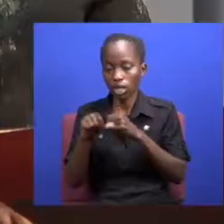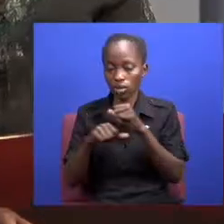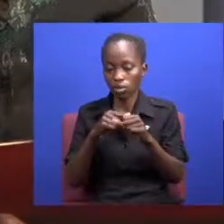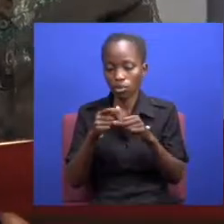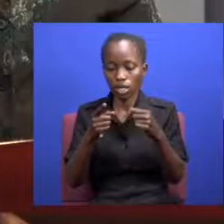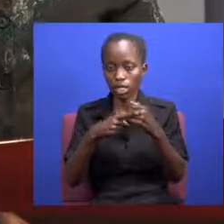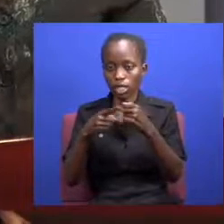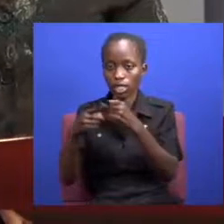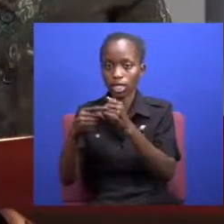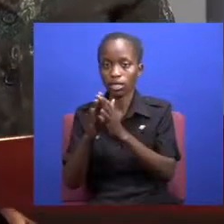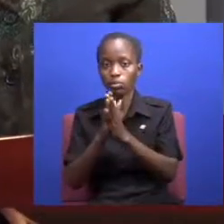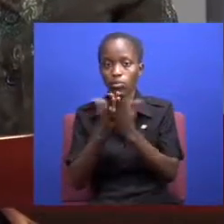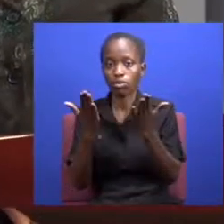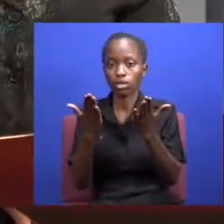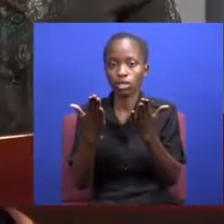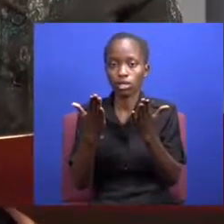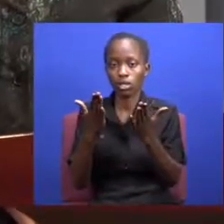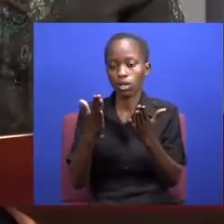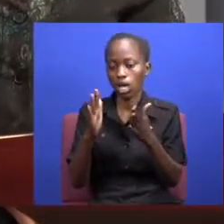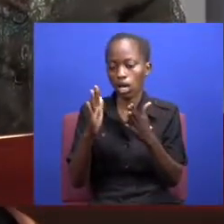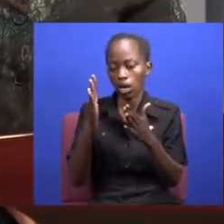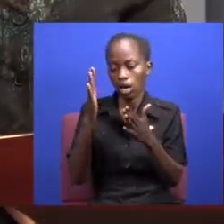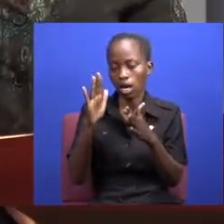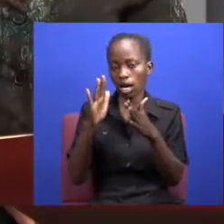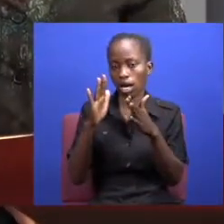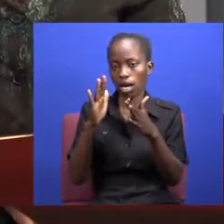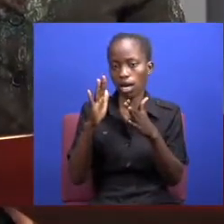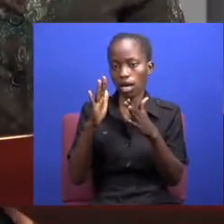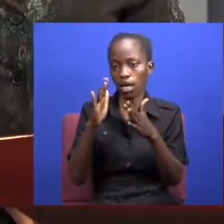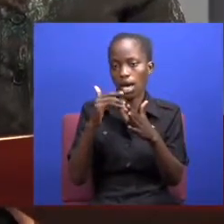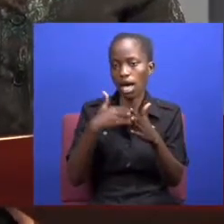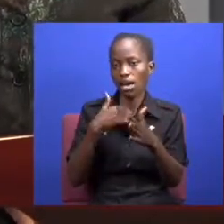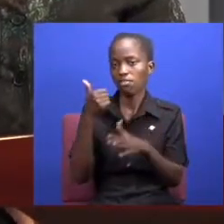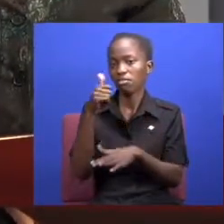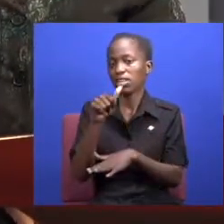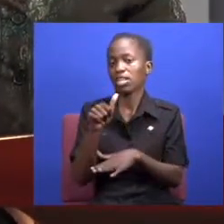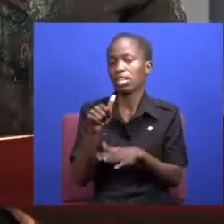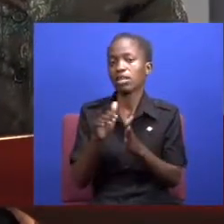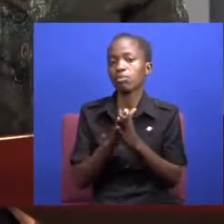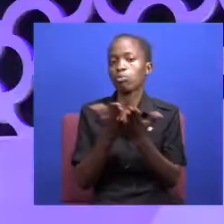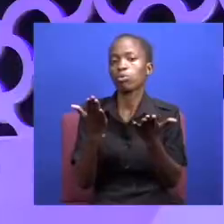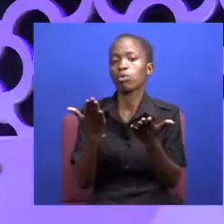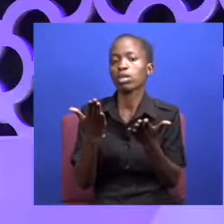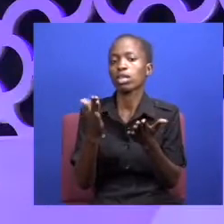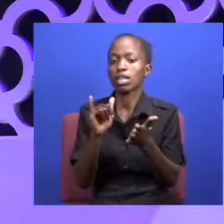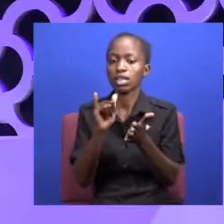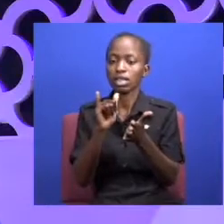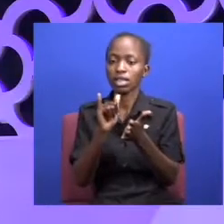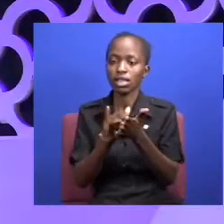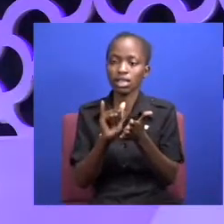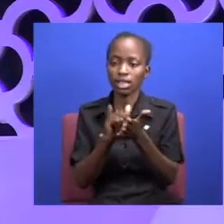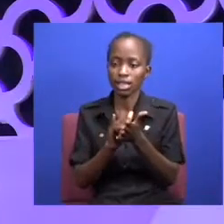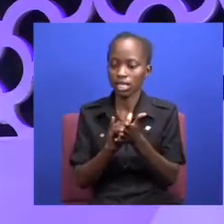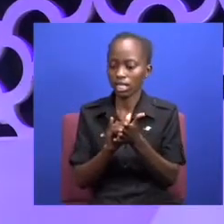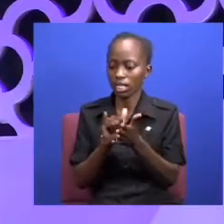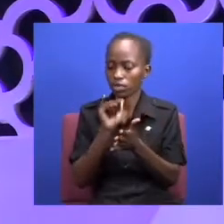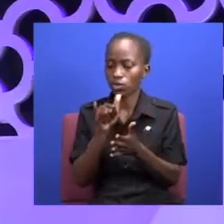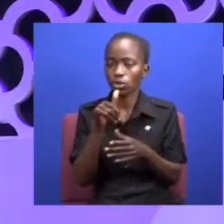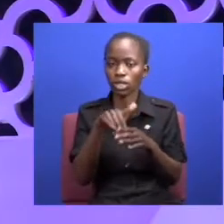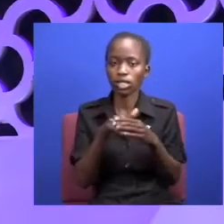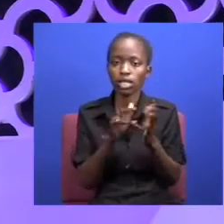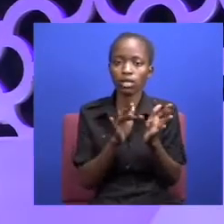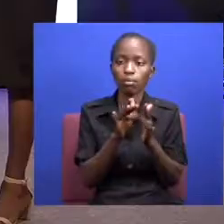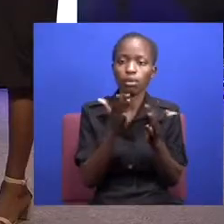books that are in the Bible. How did they get to be in the Bible? Yeah. Is there any word book that is inspired that was left